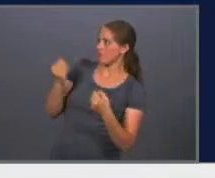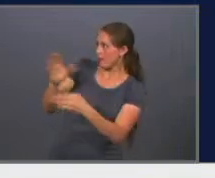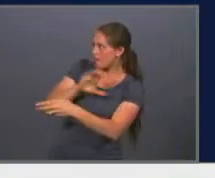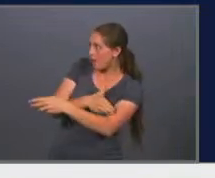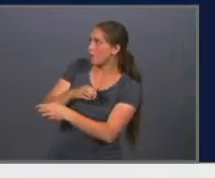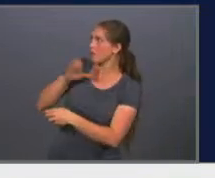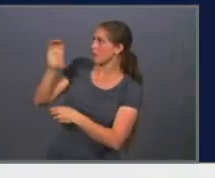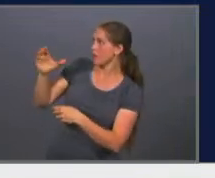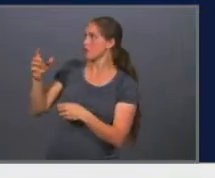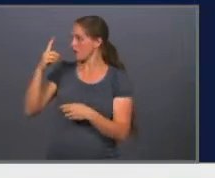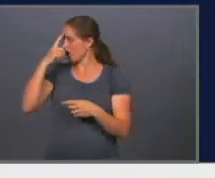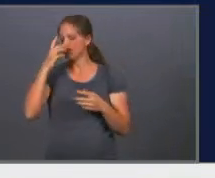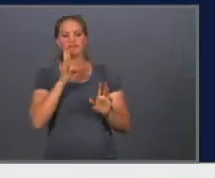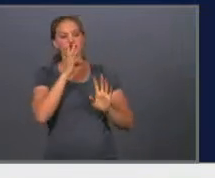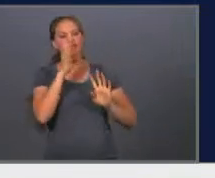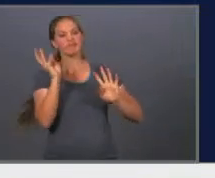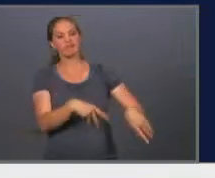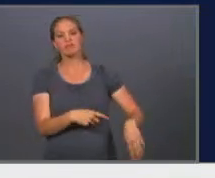other shenanigans. So